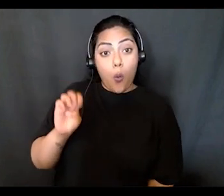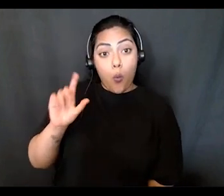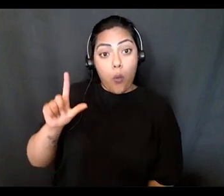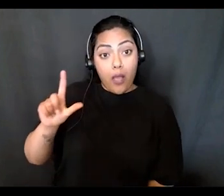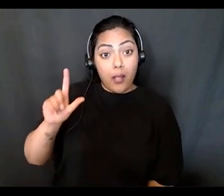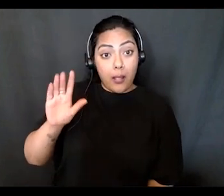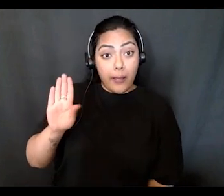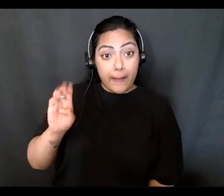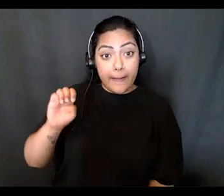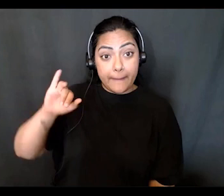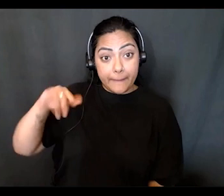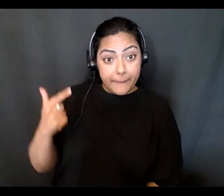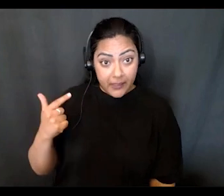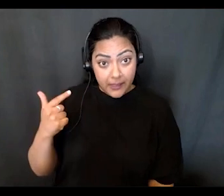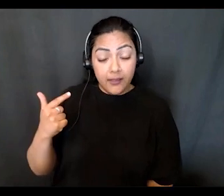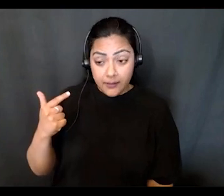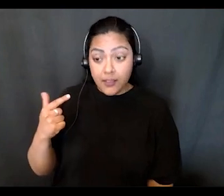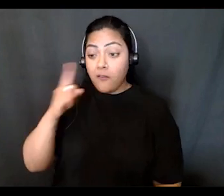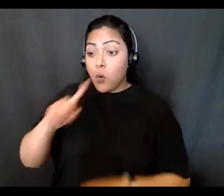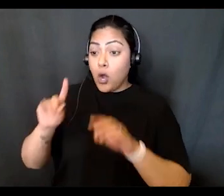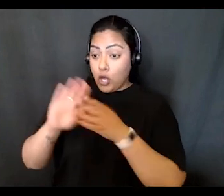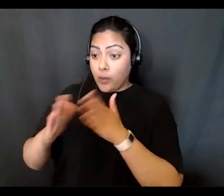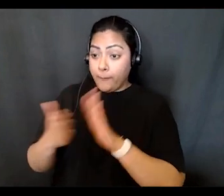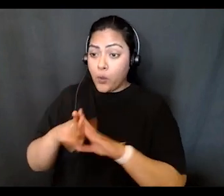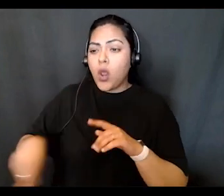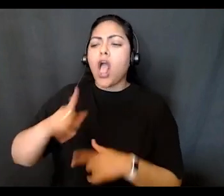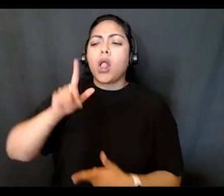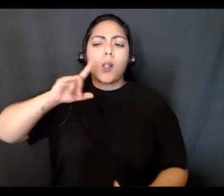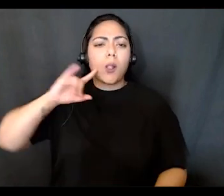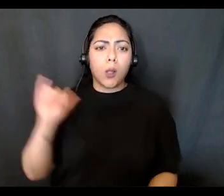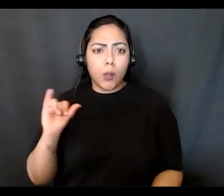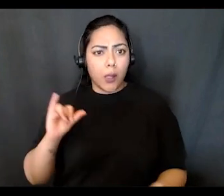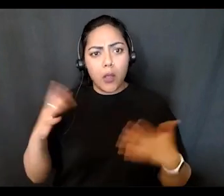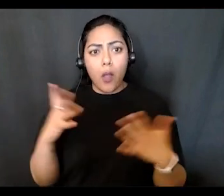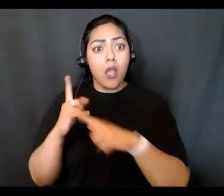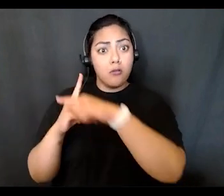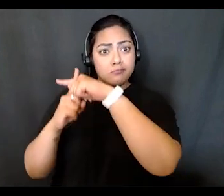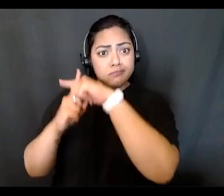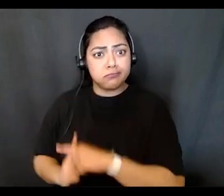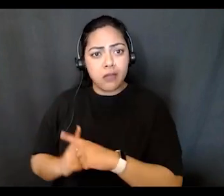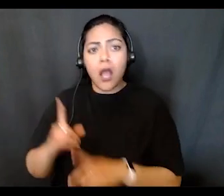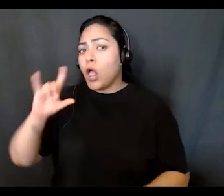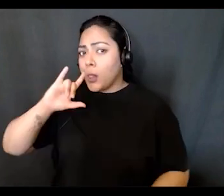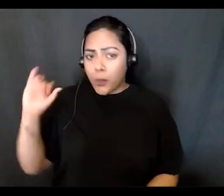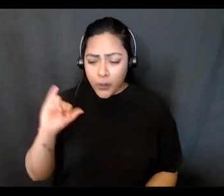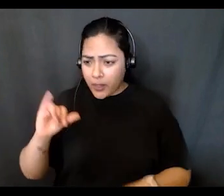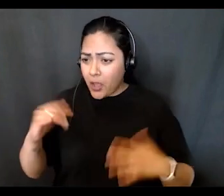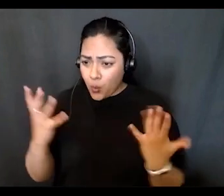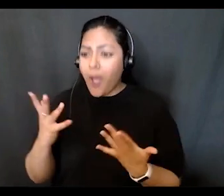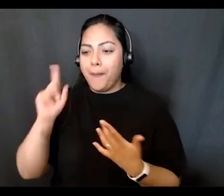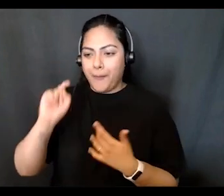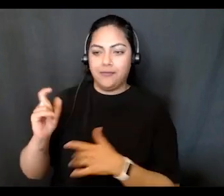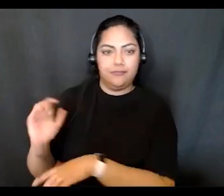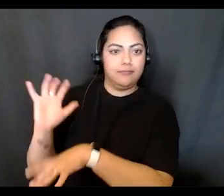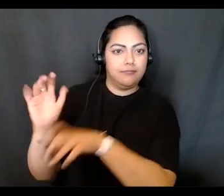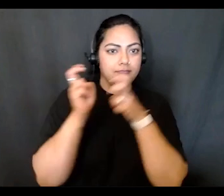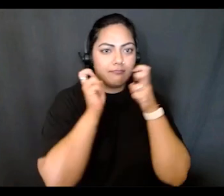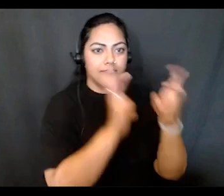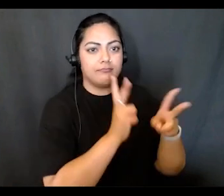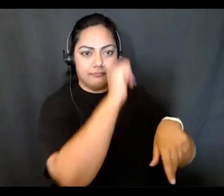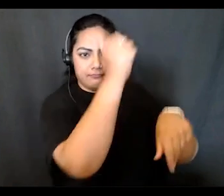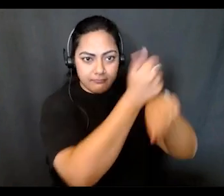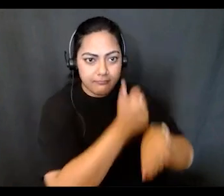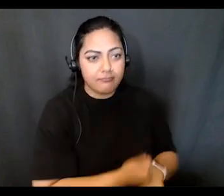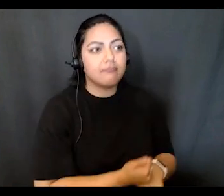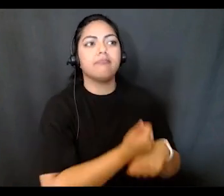things which we need to put in place in our communities, in our organizations, so that Black communities can be well. We need to also be able